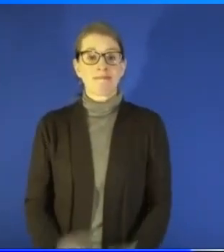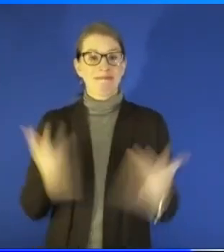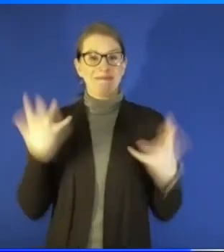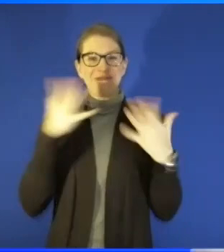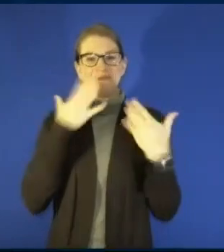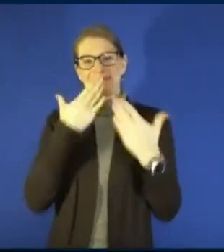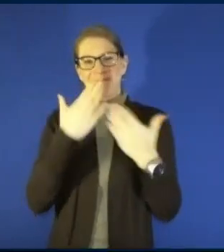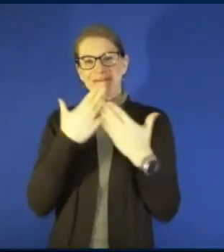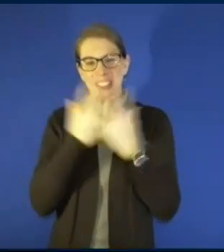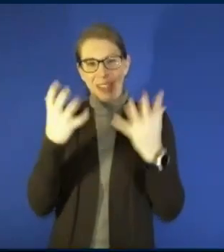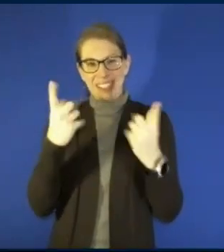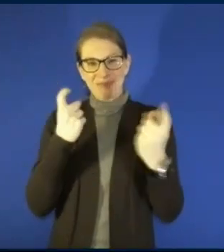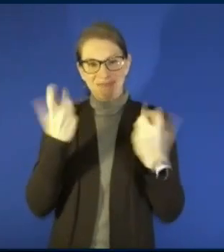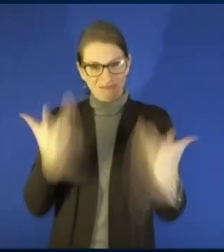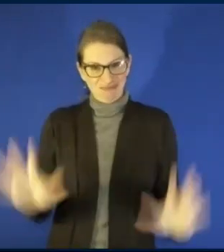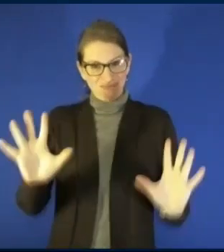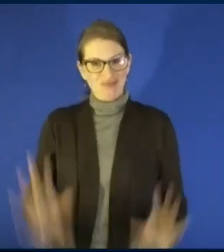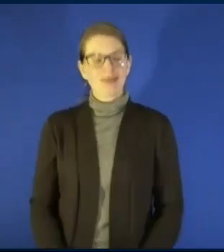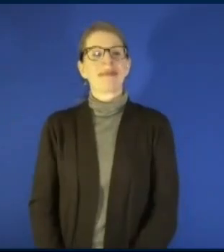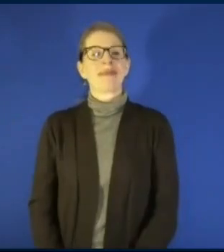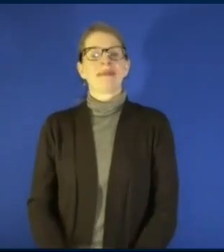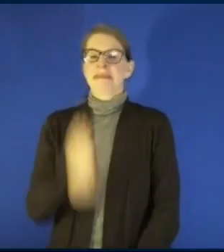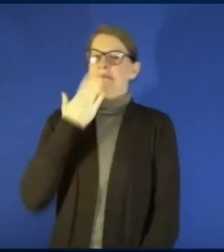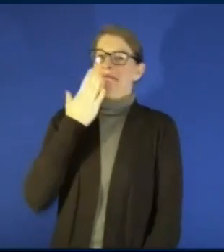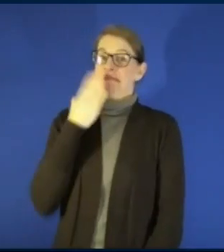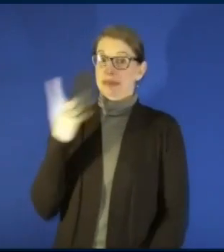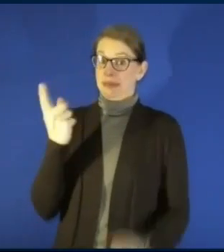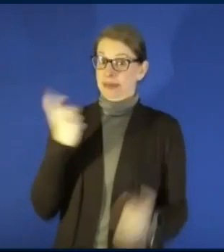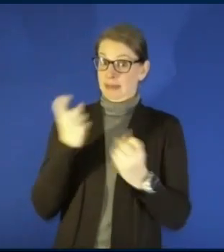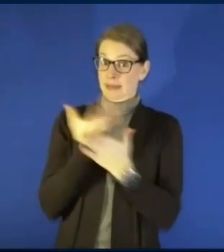much. Thanks, Lindsay. Any other questions on the line?